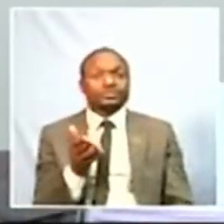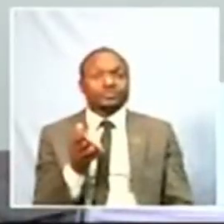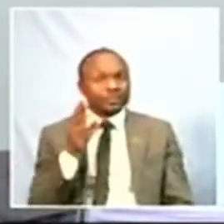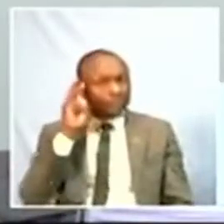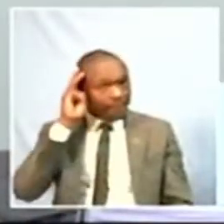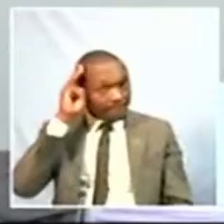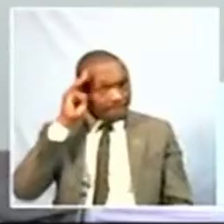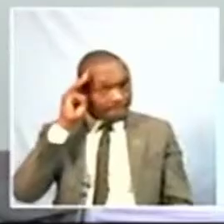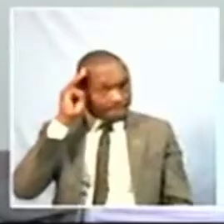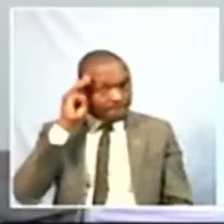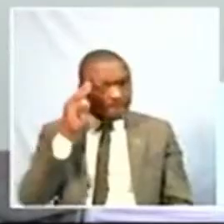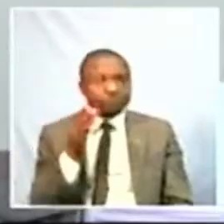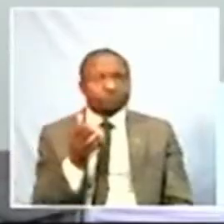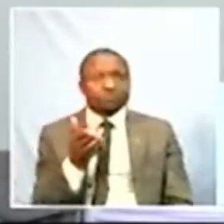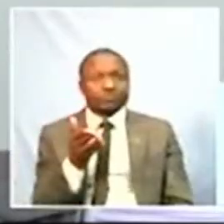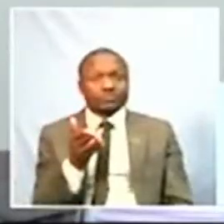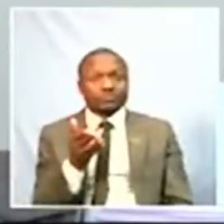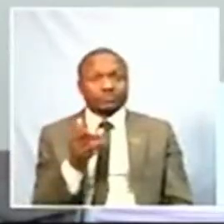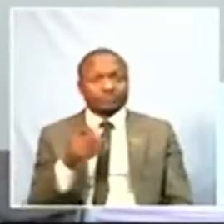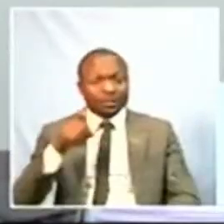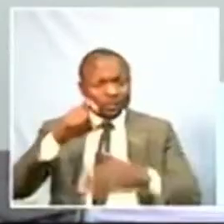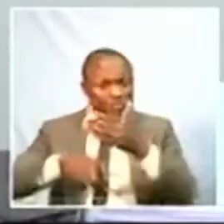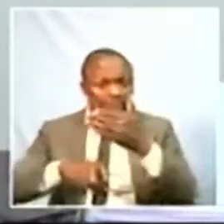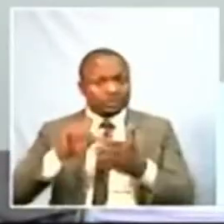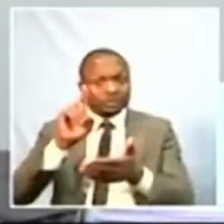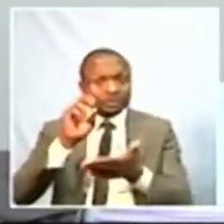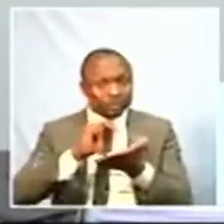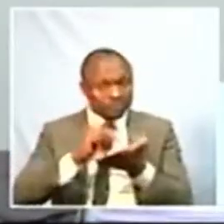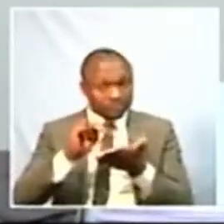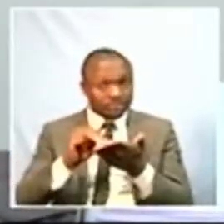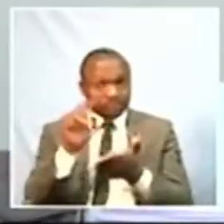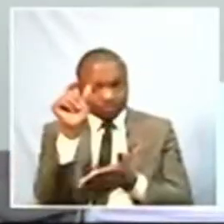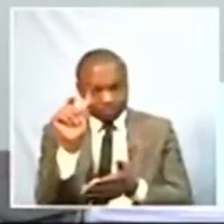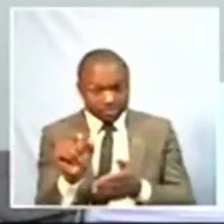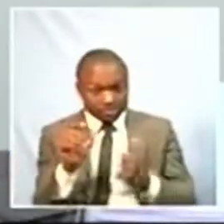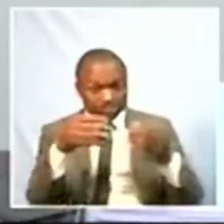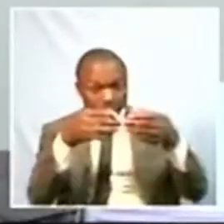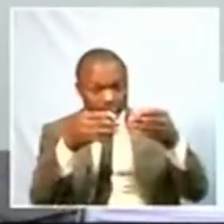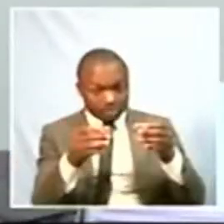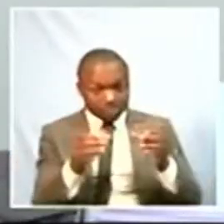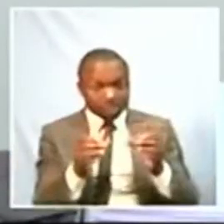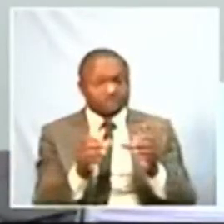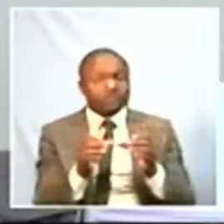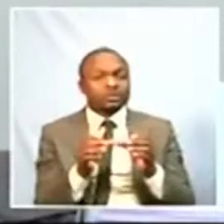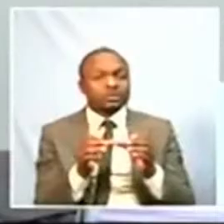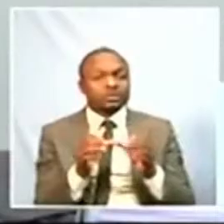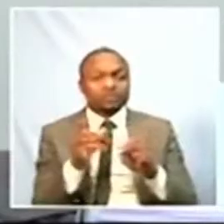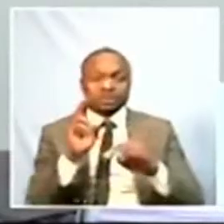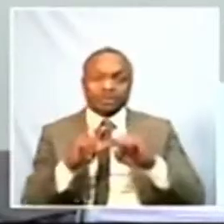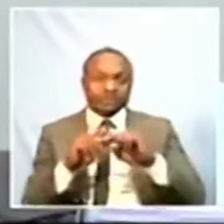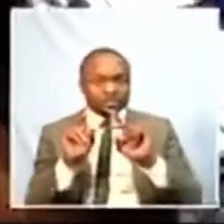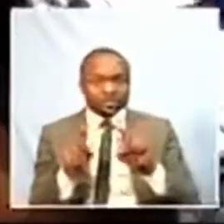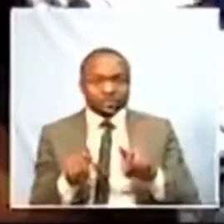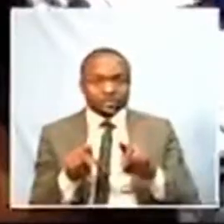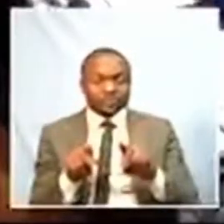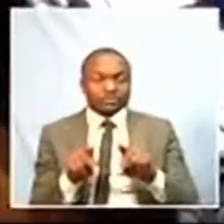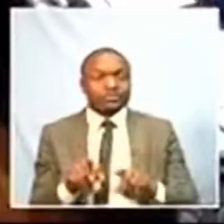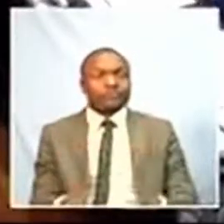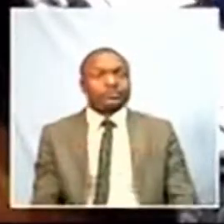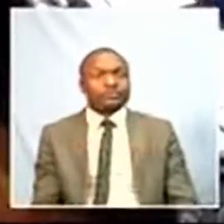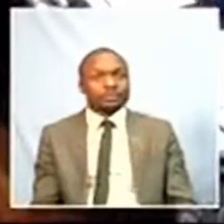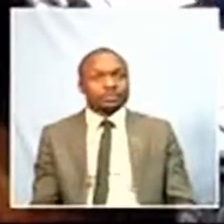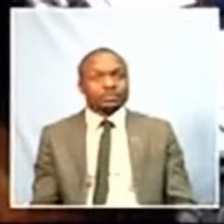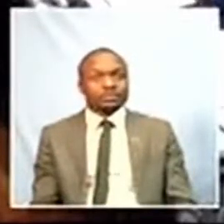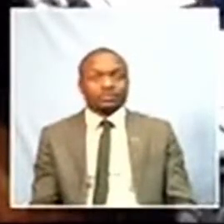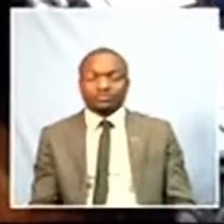Ministry, did you deduct the 1 million from each constituency? Chair,